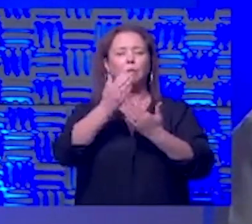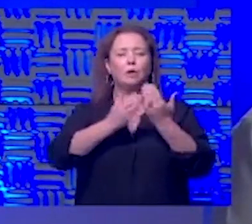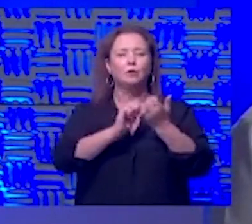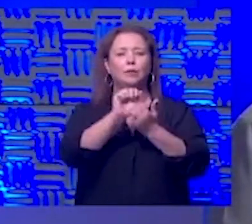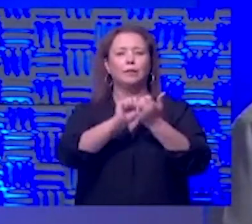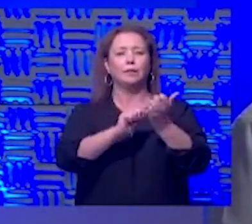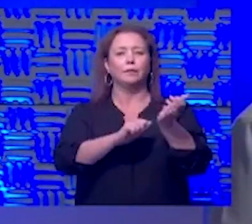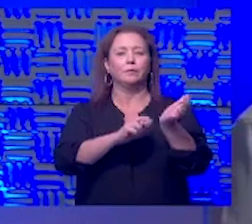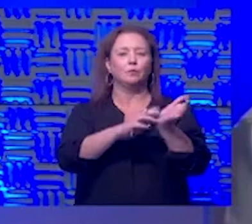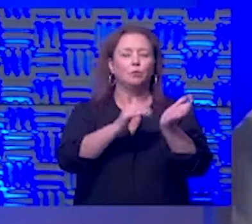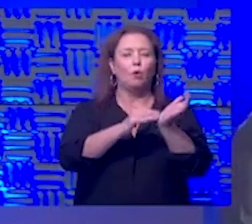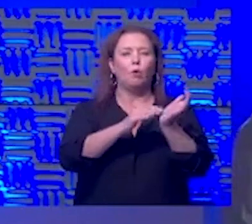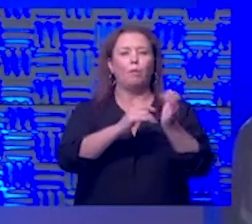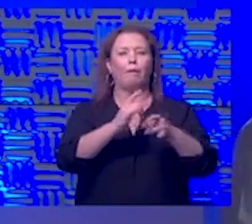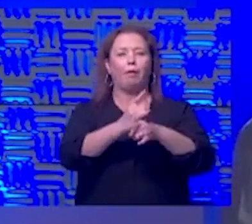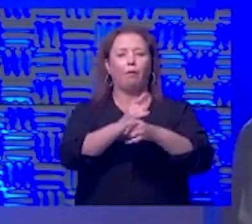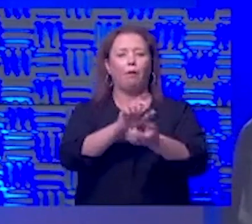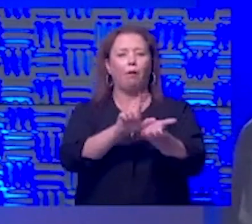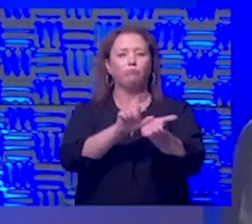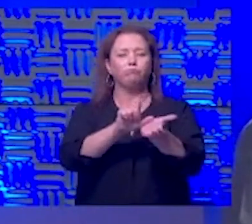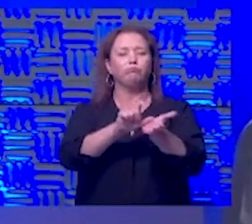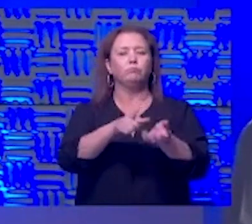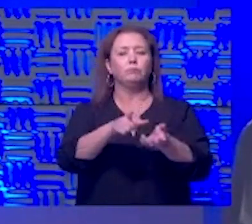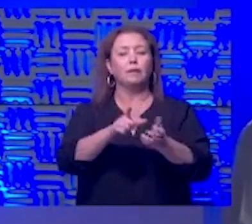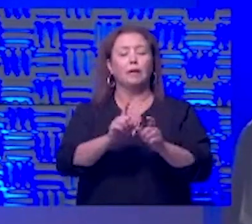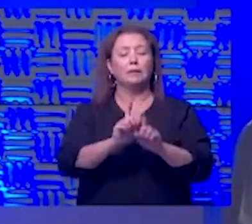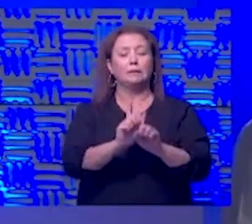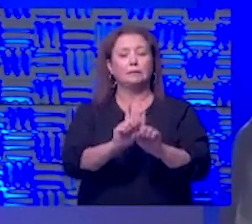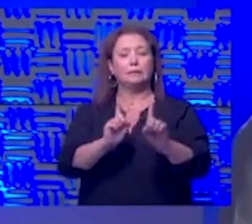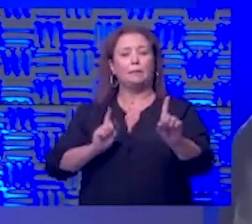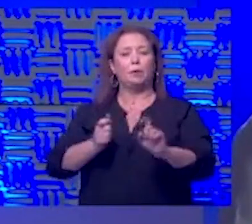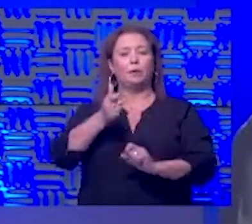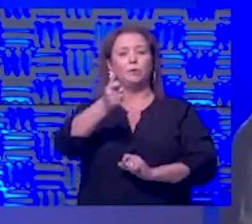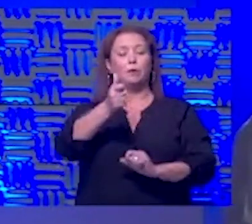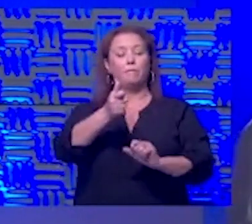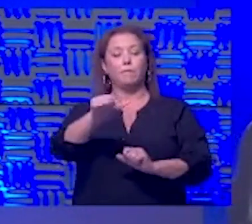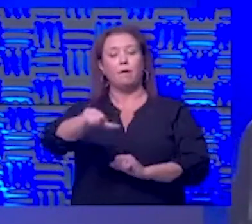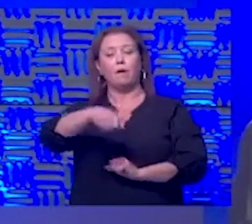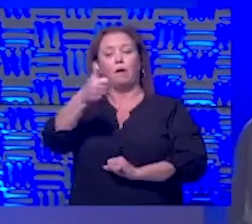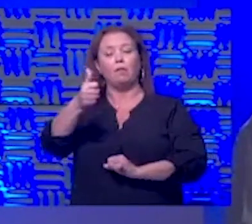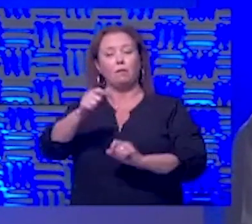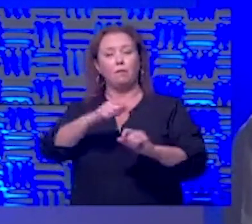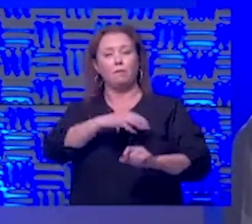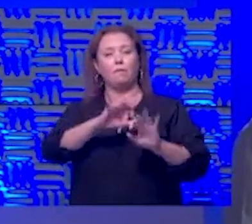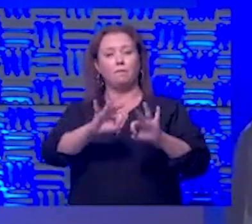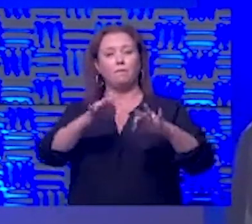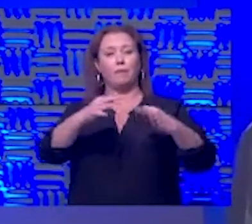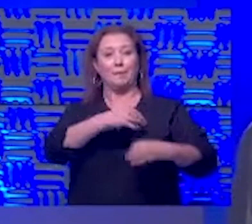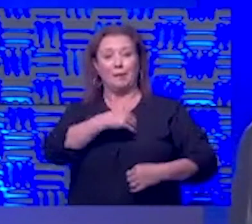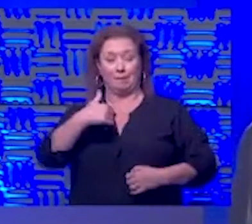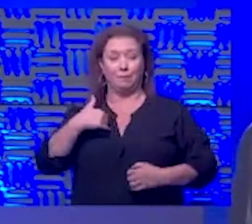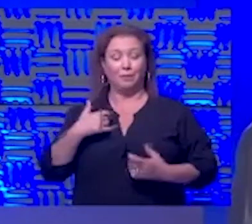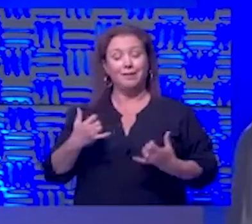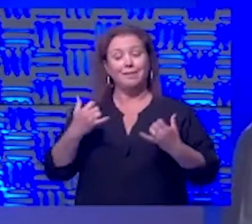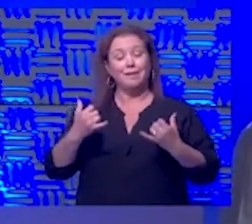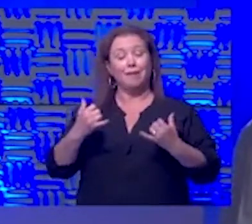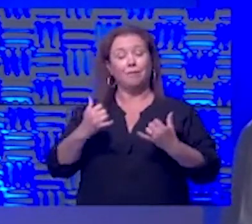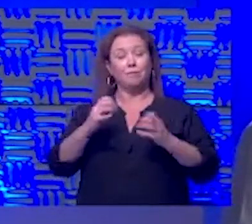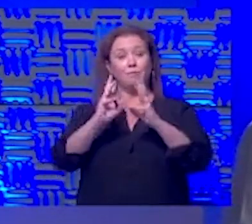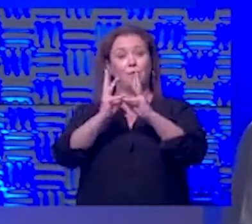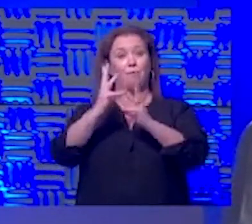frequently, be isolated away from other members of the family as much as possible, use outdoors now as it's getting nicer